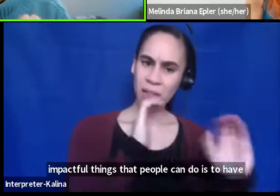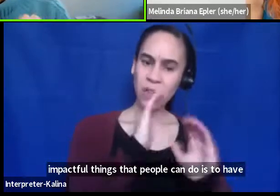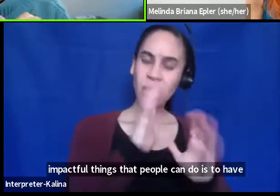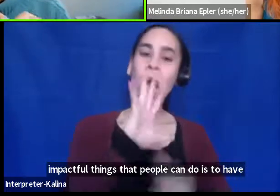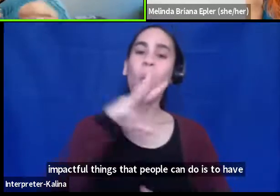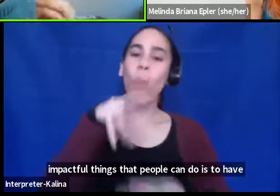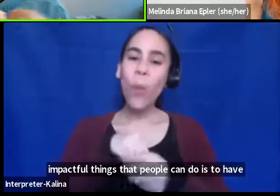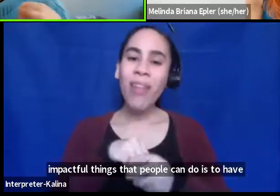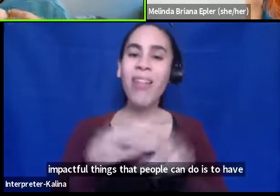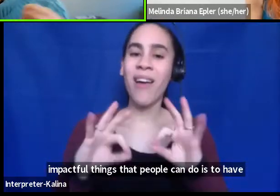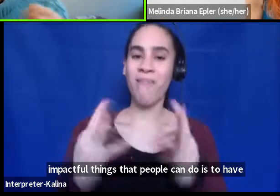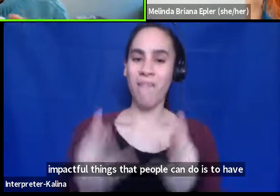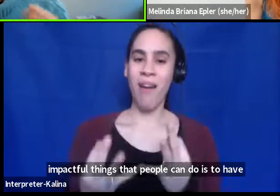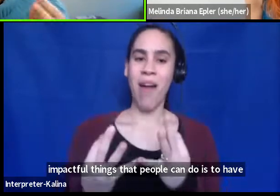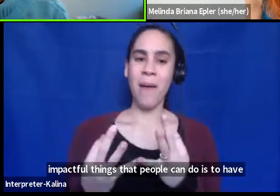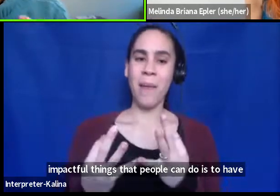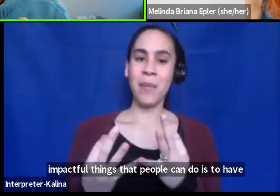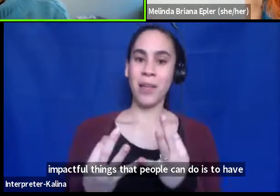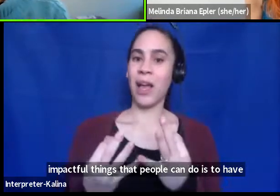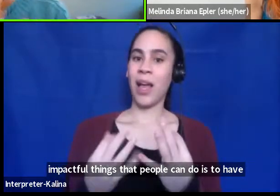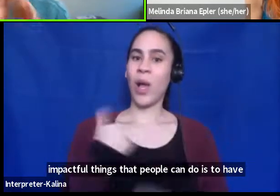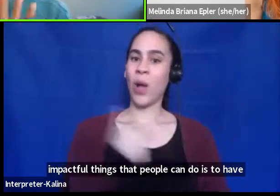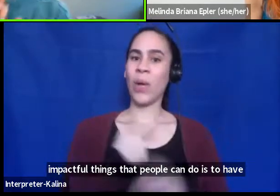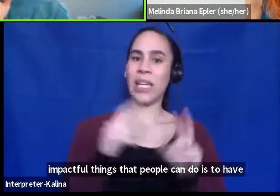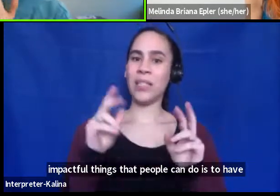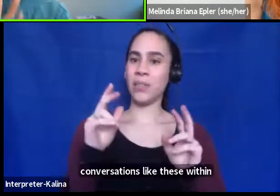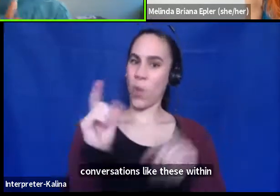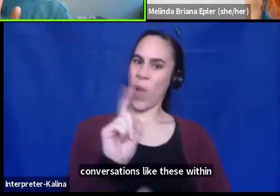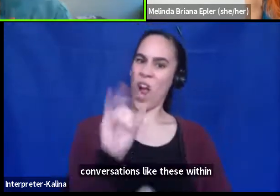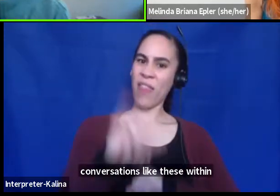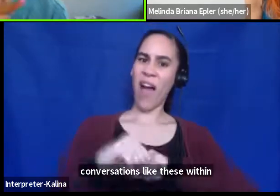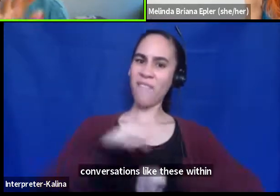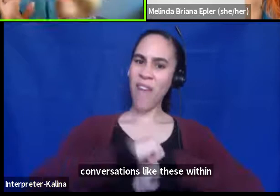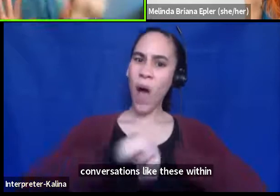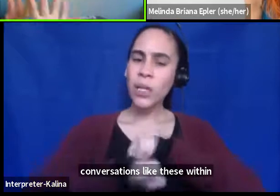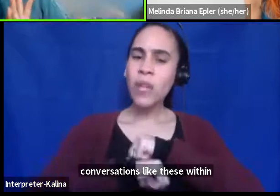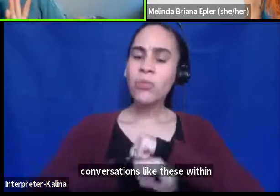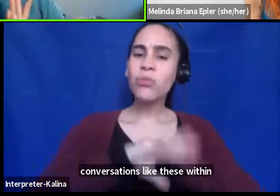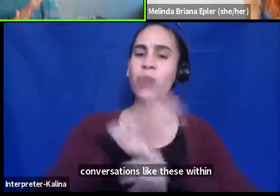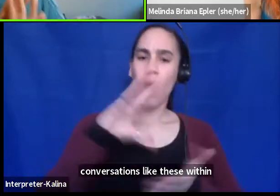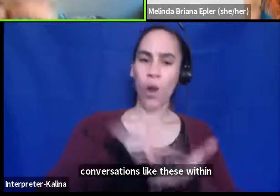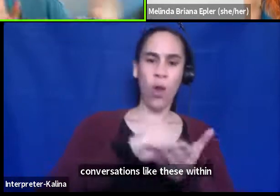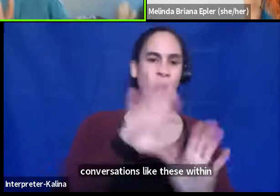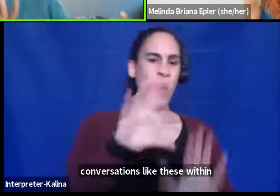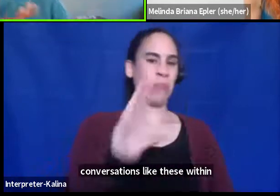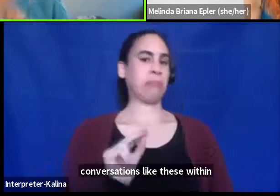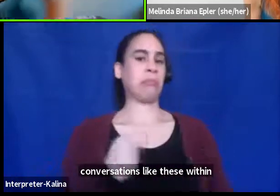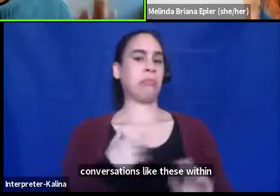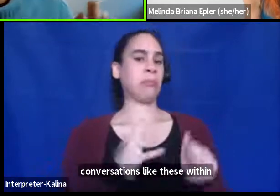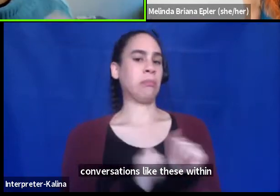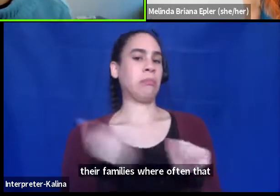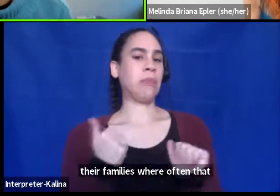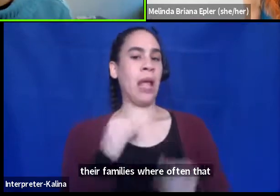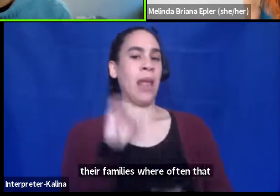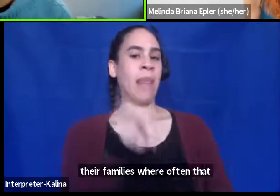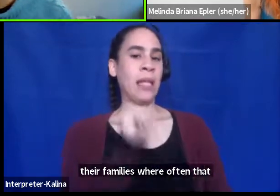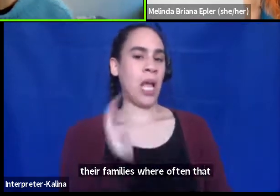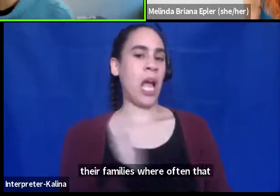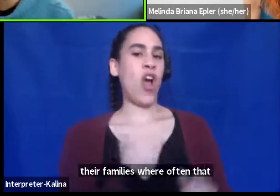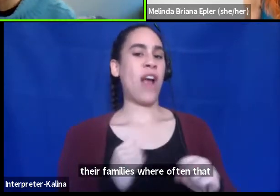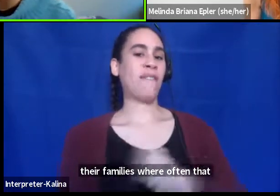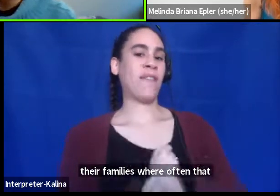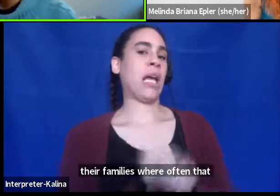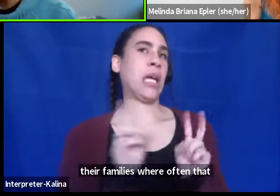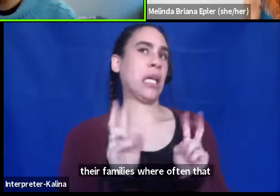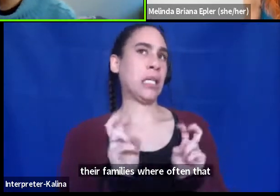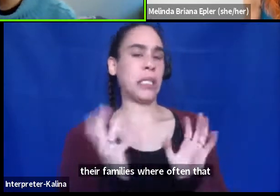where often that elemental learning happened about, oh, we just don't go here. This just isn't, our fight or whatever it is. Because